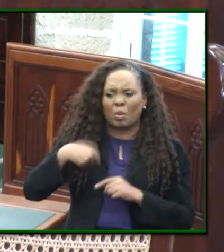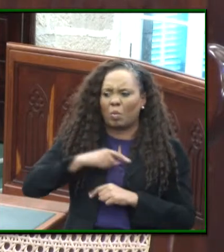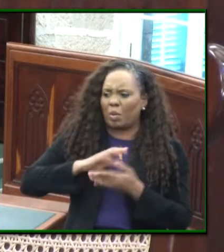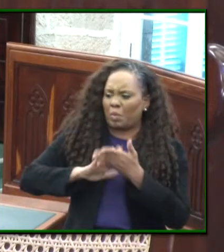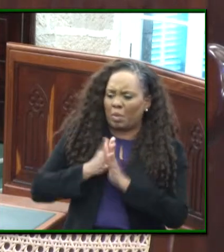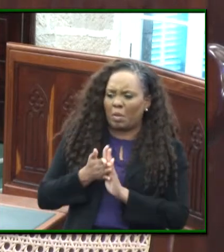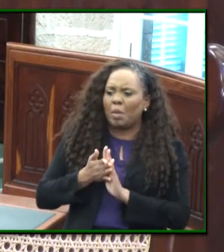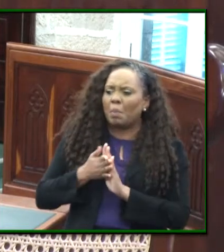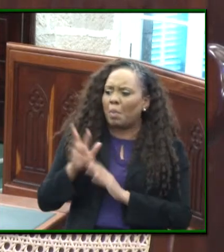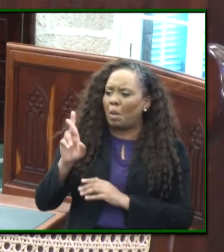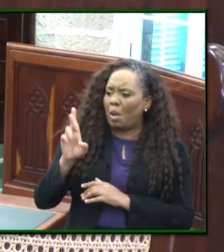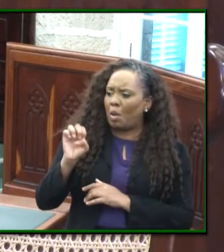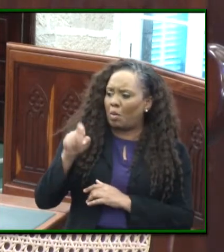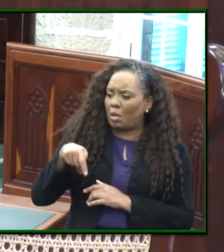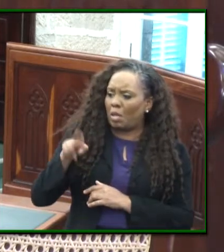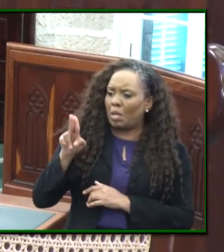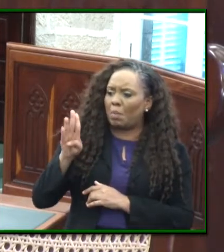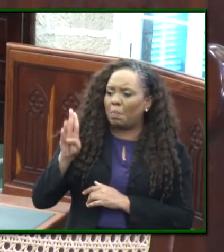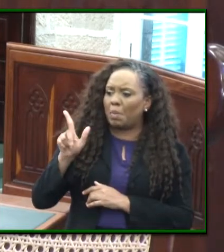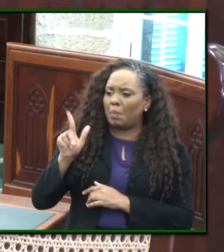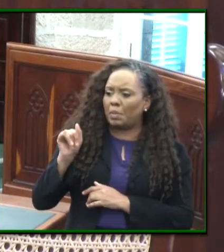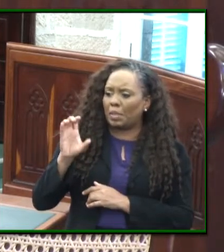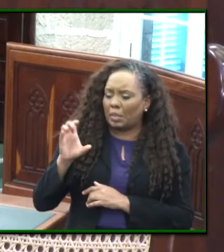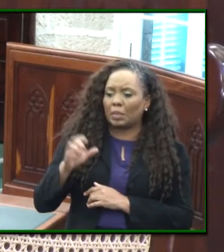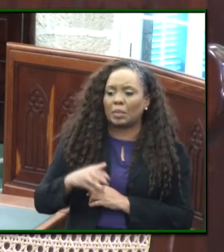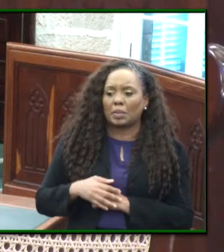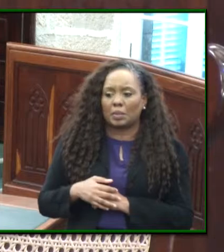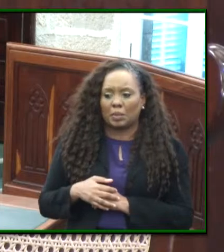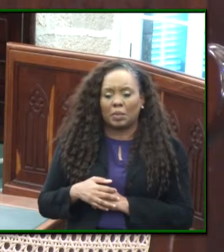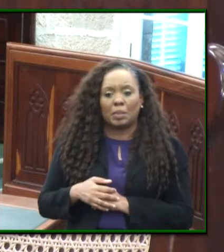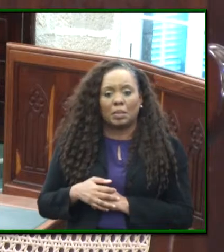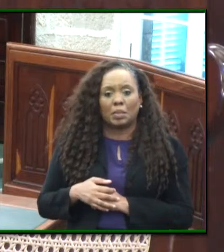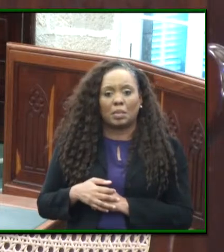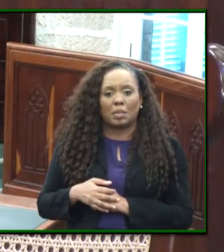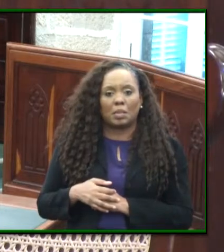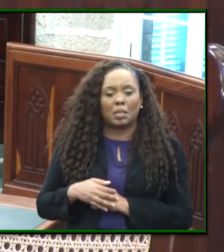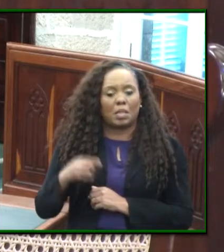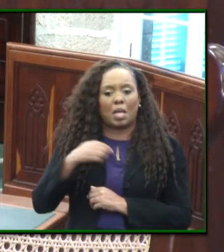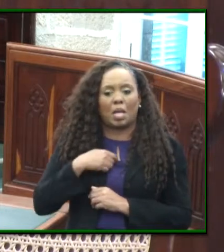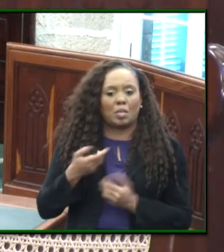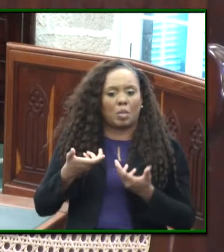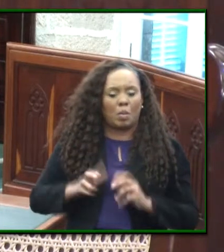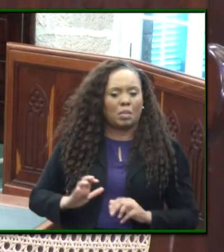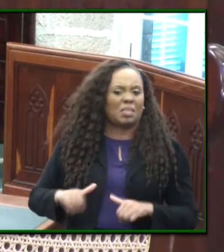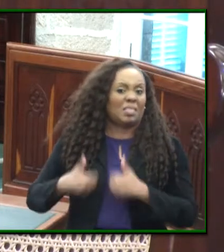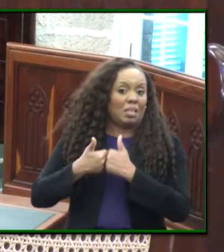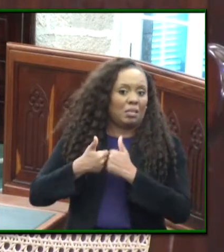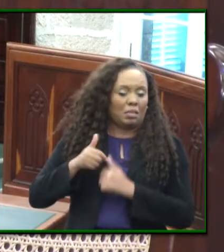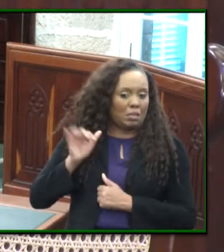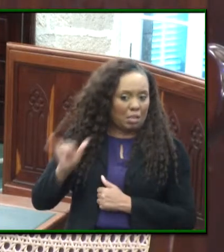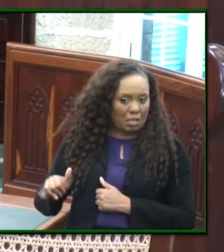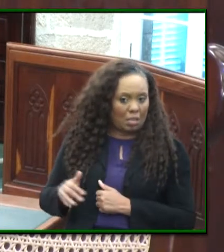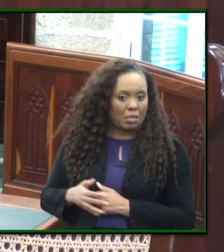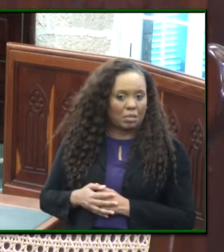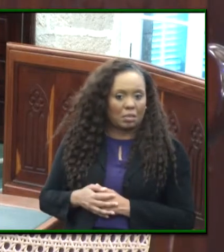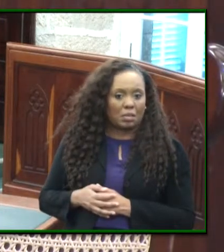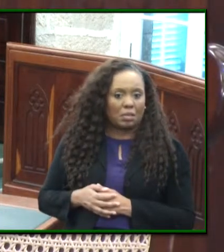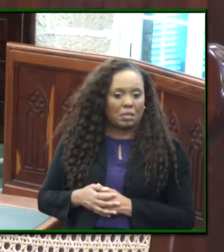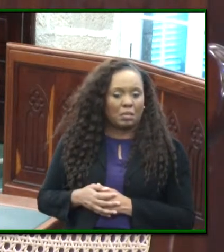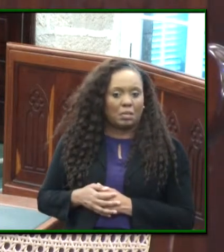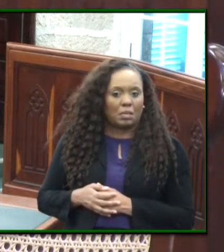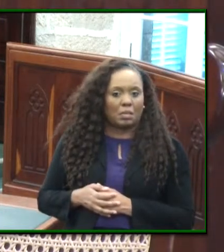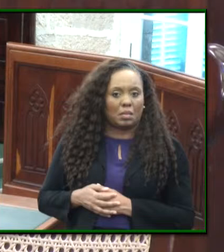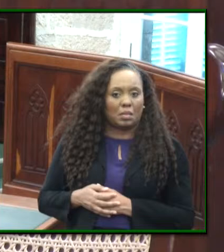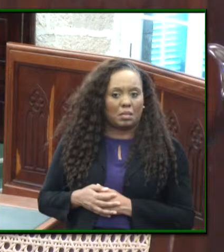republic. It is not my present purpose to challenge that status, since as a